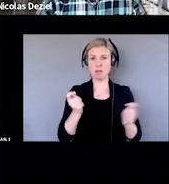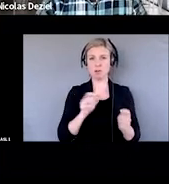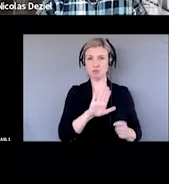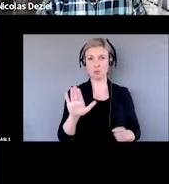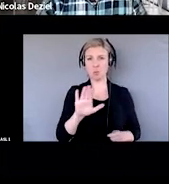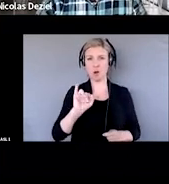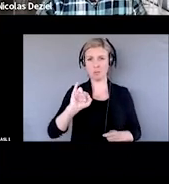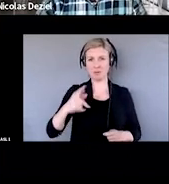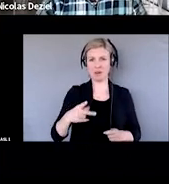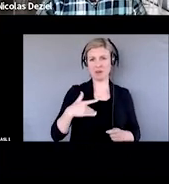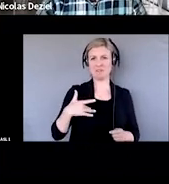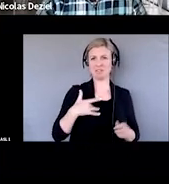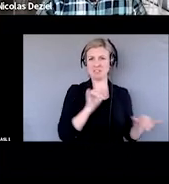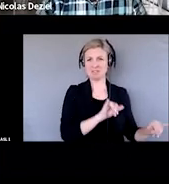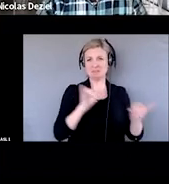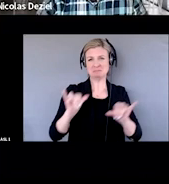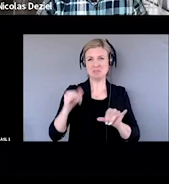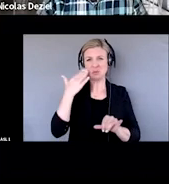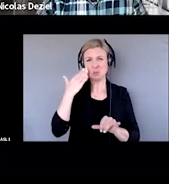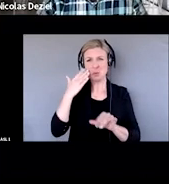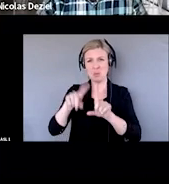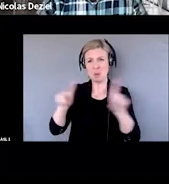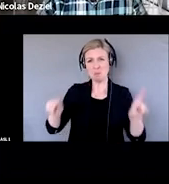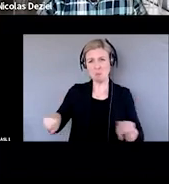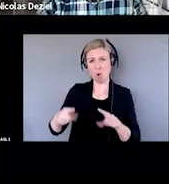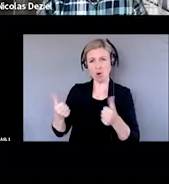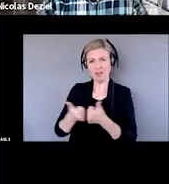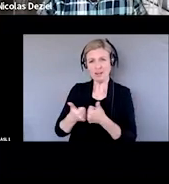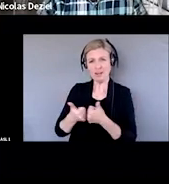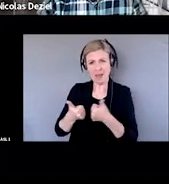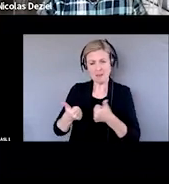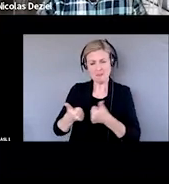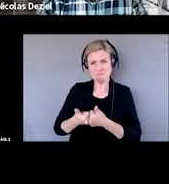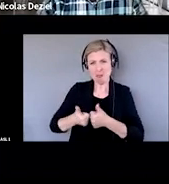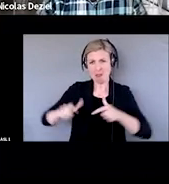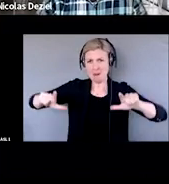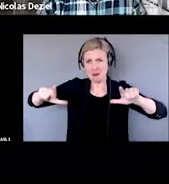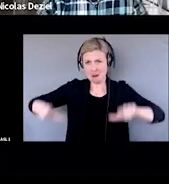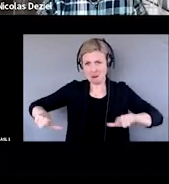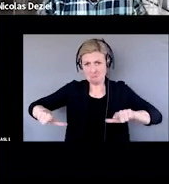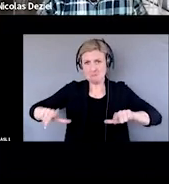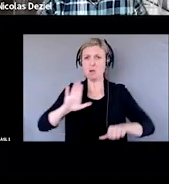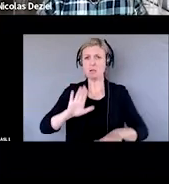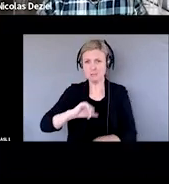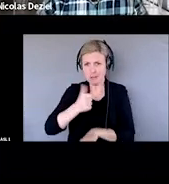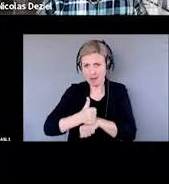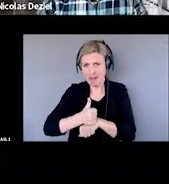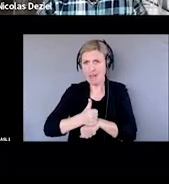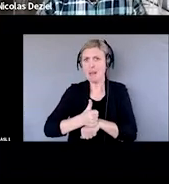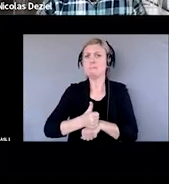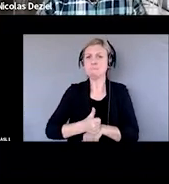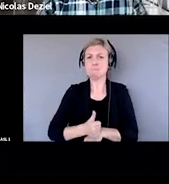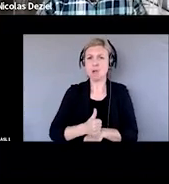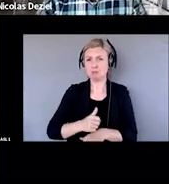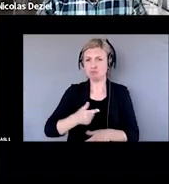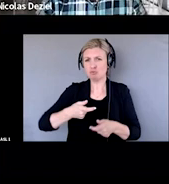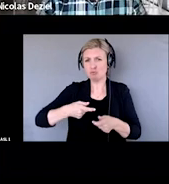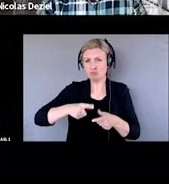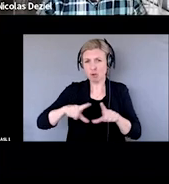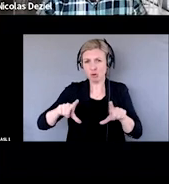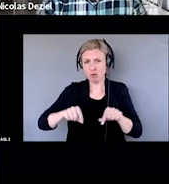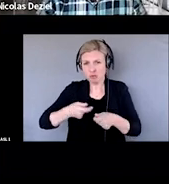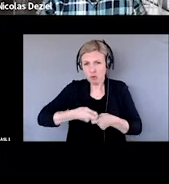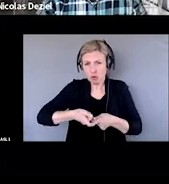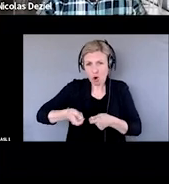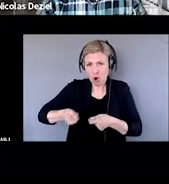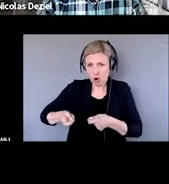game, right? When you play a board game, you're setting the game up. You have different components. You have a board. You have cards. You have a dice or chips, things